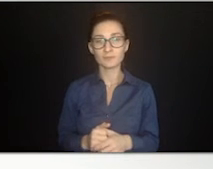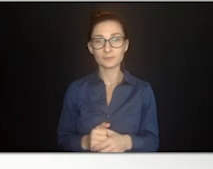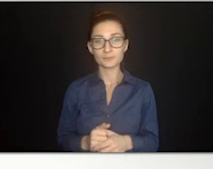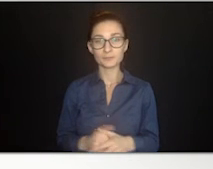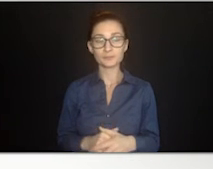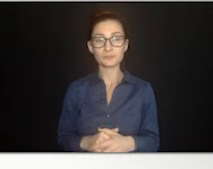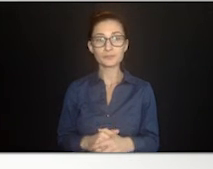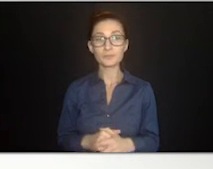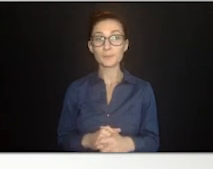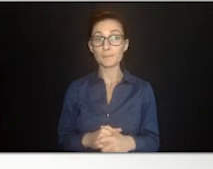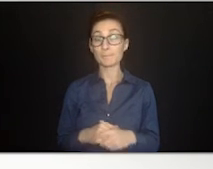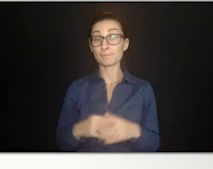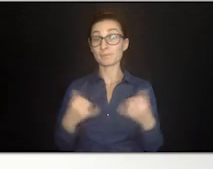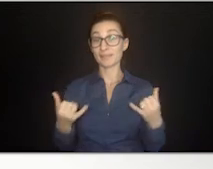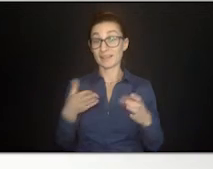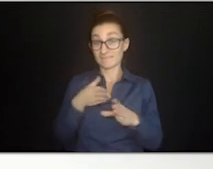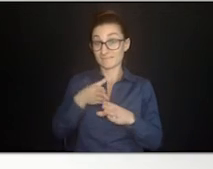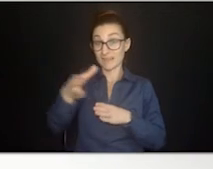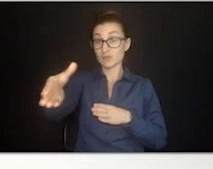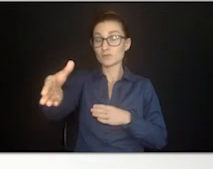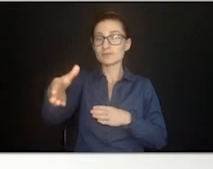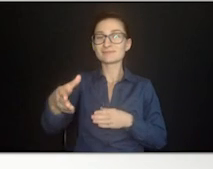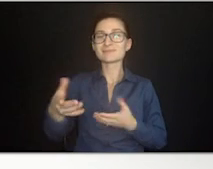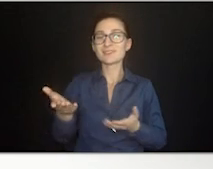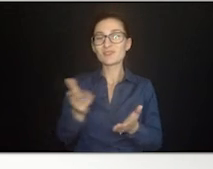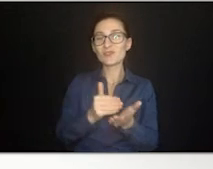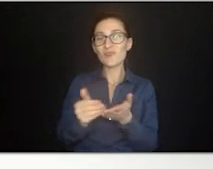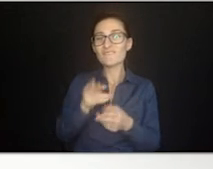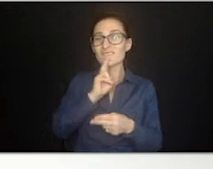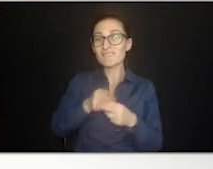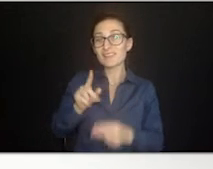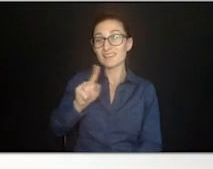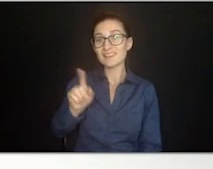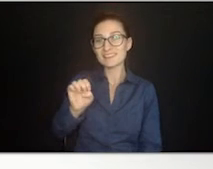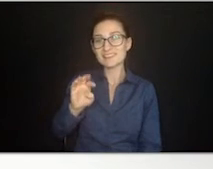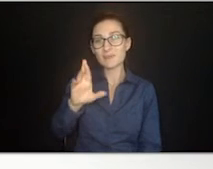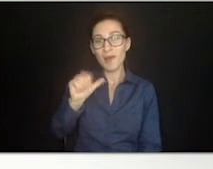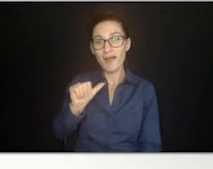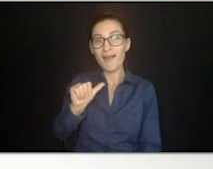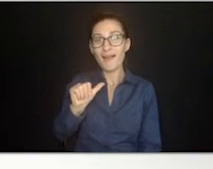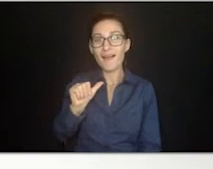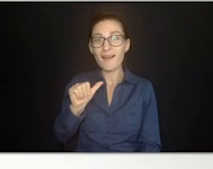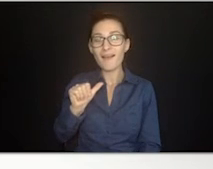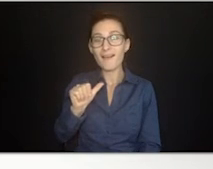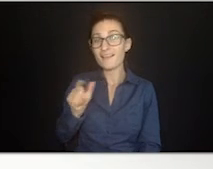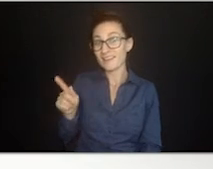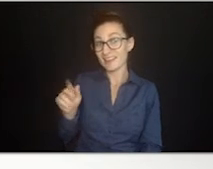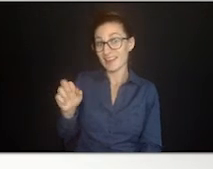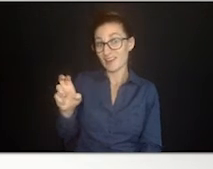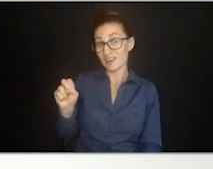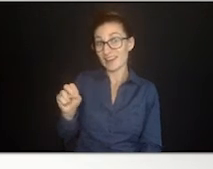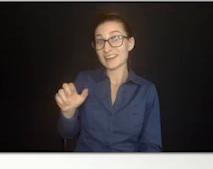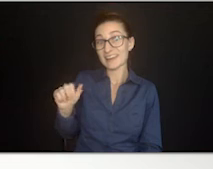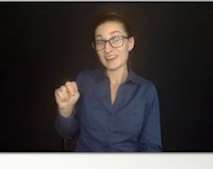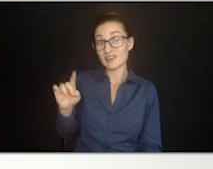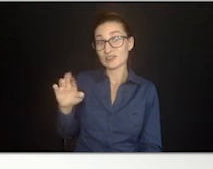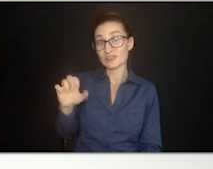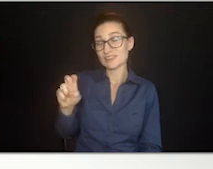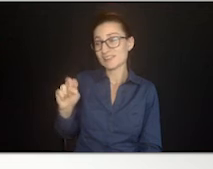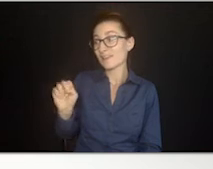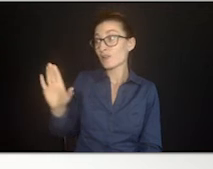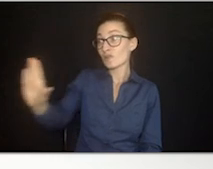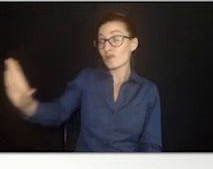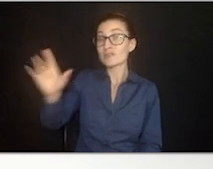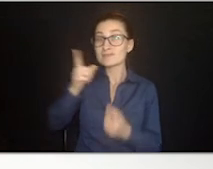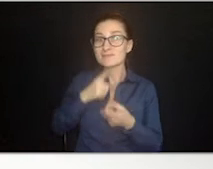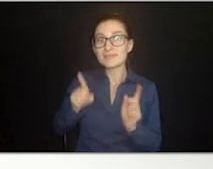So in the field of deaf education, we often talk about zebras, mainly in part due to Karen Anderson's success for students with hearing loss. When